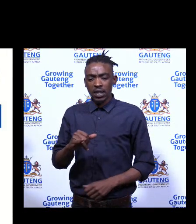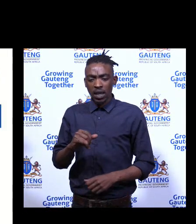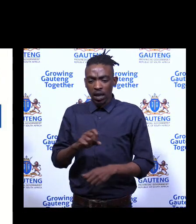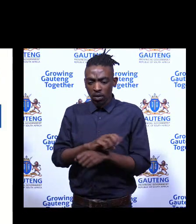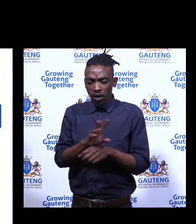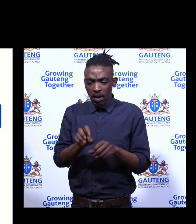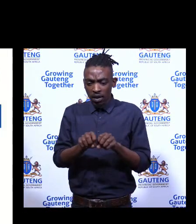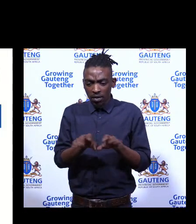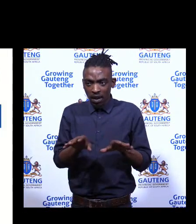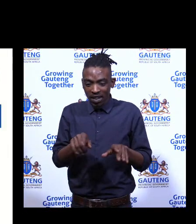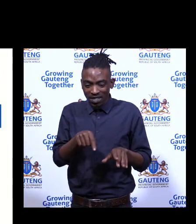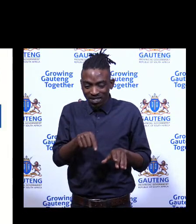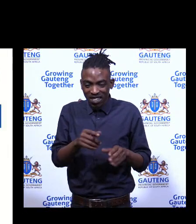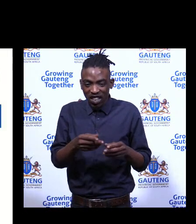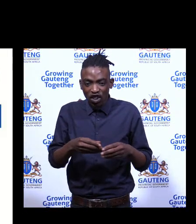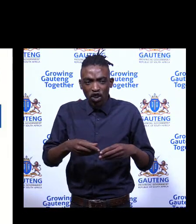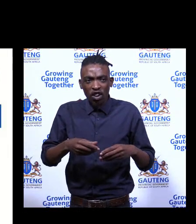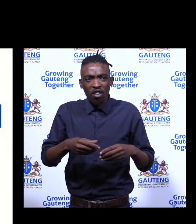gone for